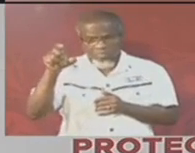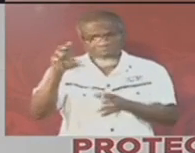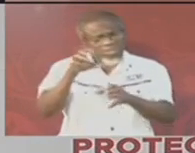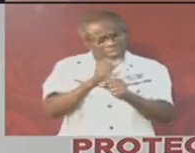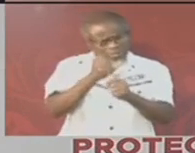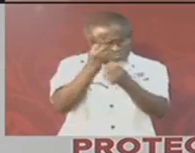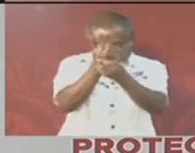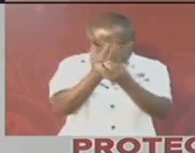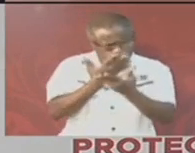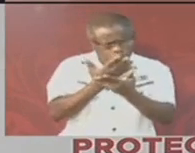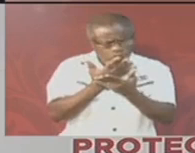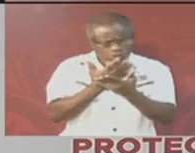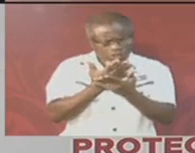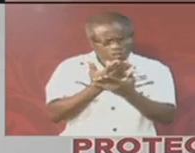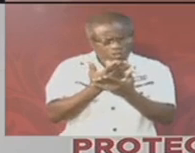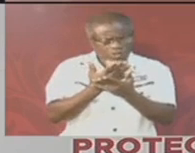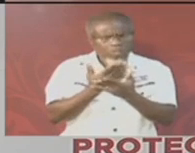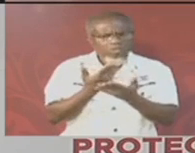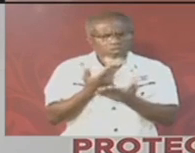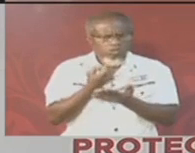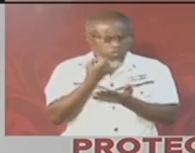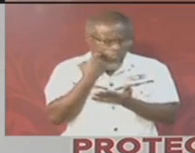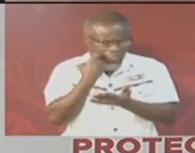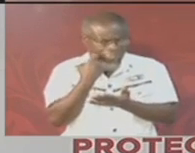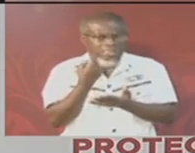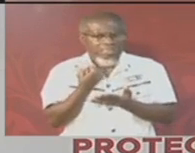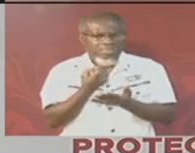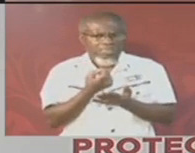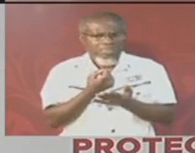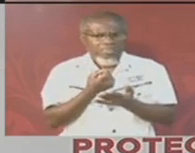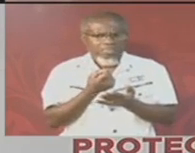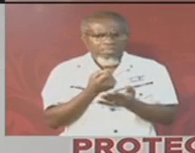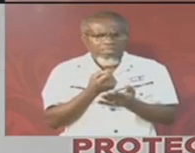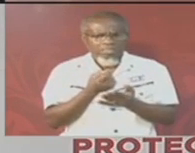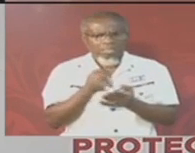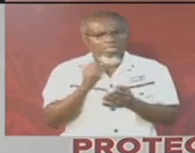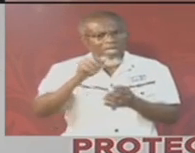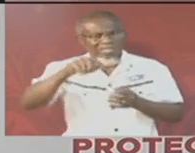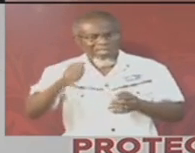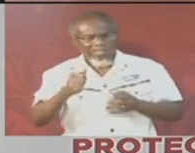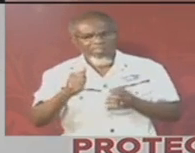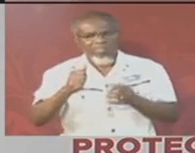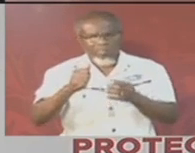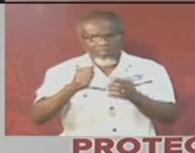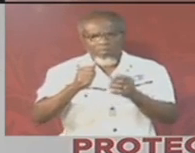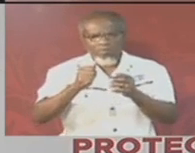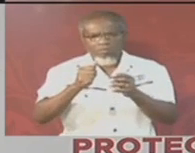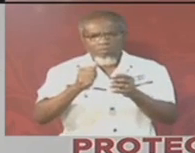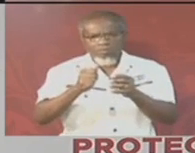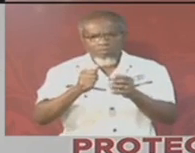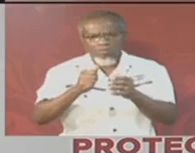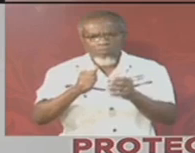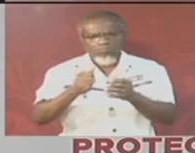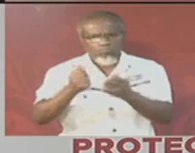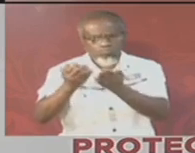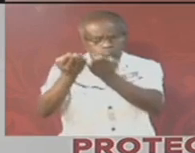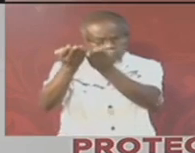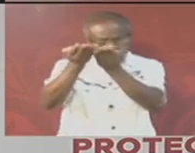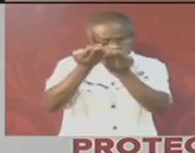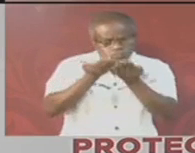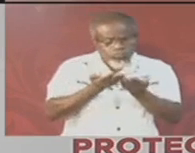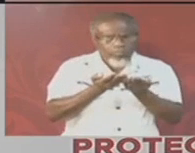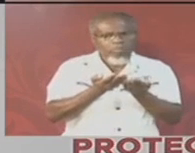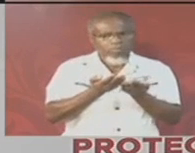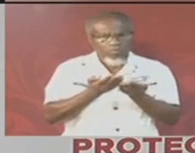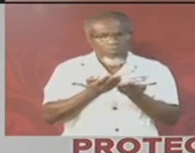few days that another supply of the COVAX through the COVAX facility is expected